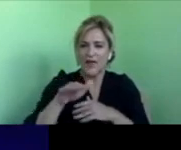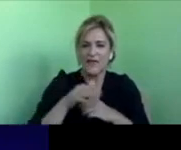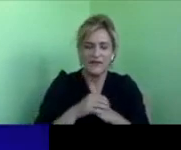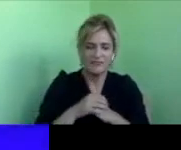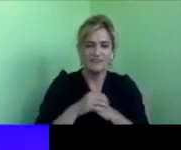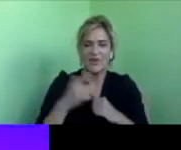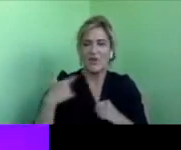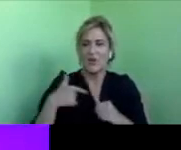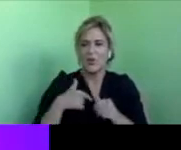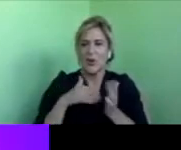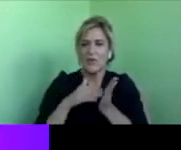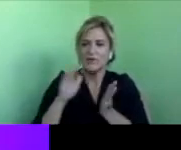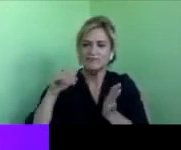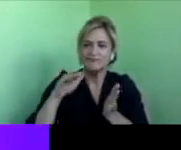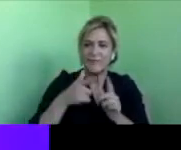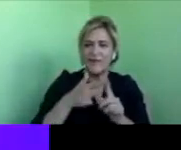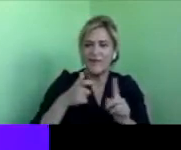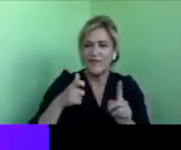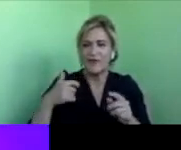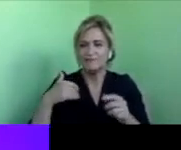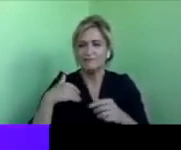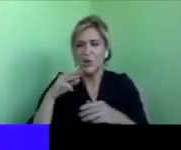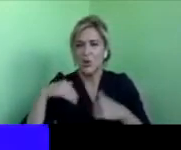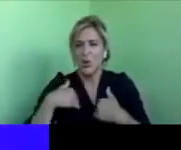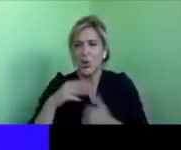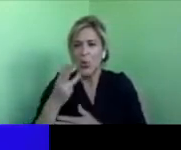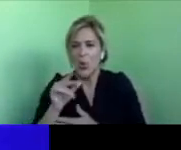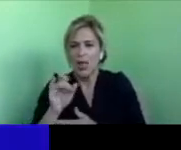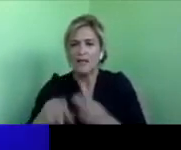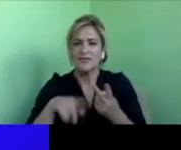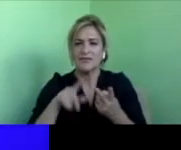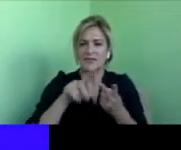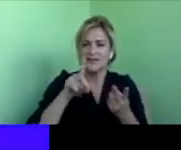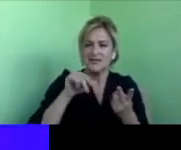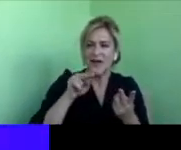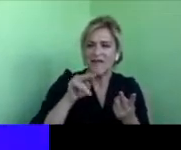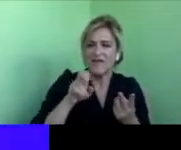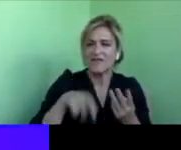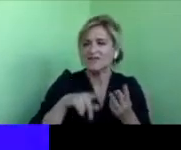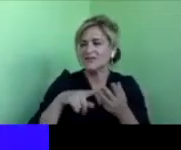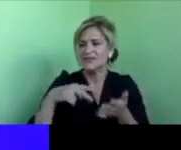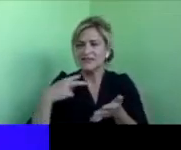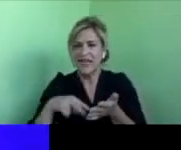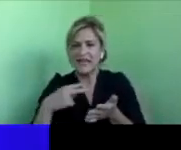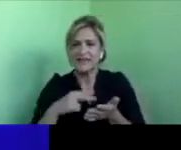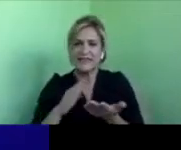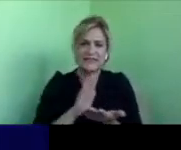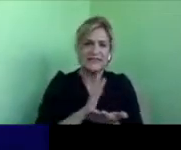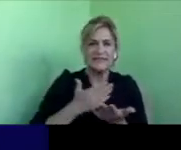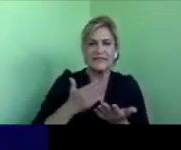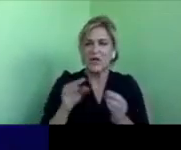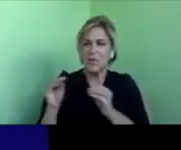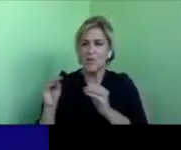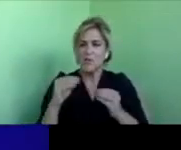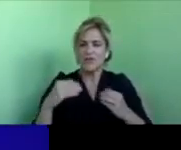frequency from whales, dolphins, and corvets. Singing, dancing, and moving bodies amplify your